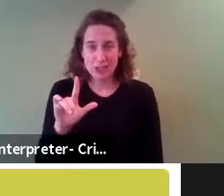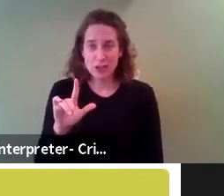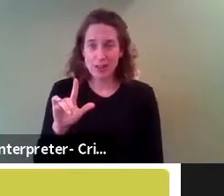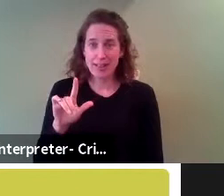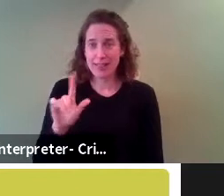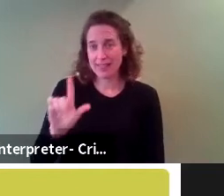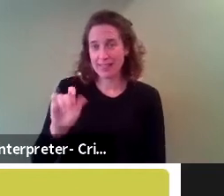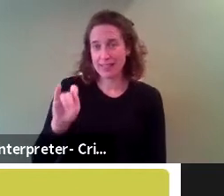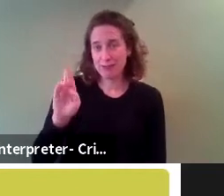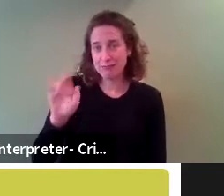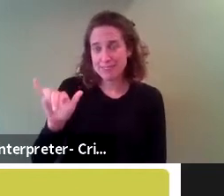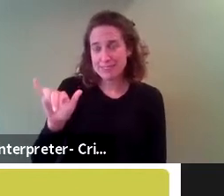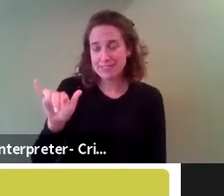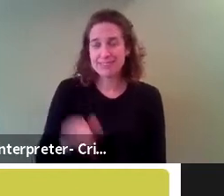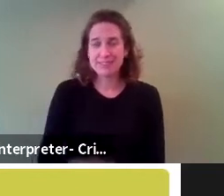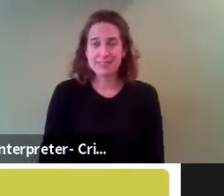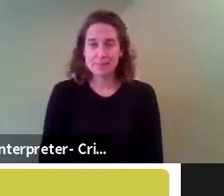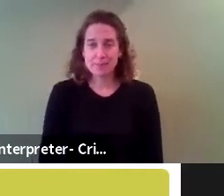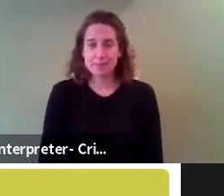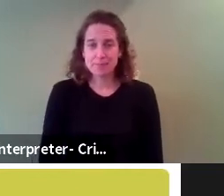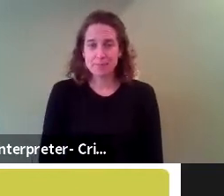technology, and it's not even just about